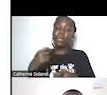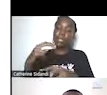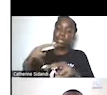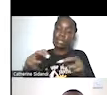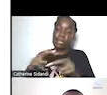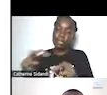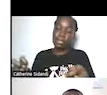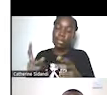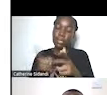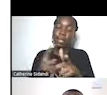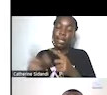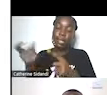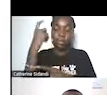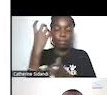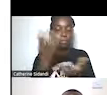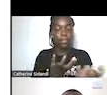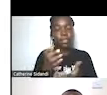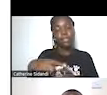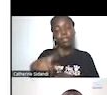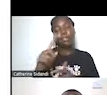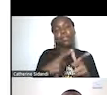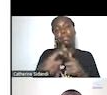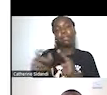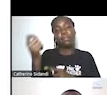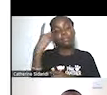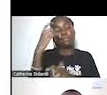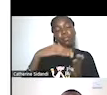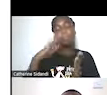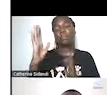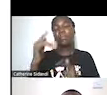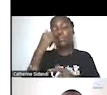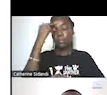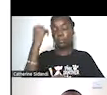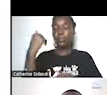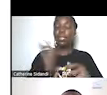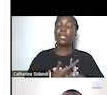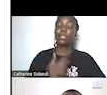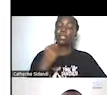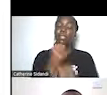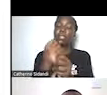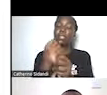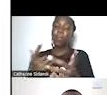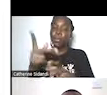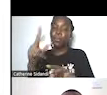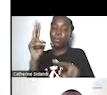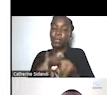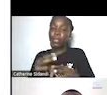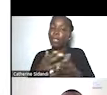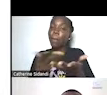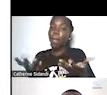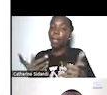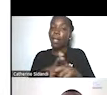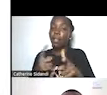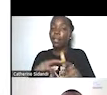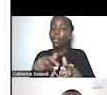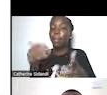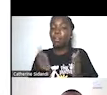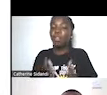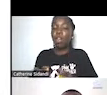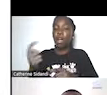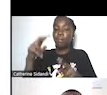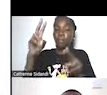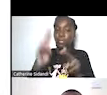itself and understand more. Remember this course, this one was only done for you. You sit somewhere, wait for data to come for you, tell you that I want to see this